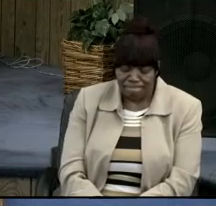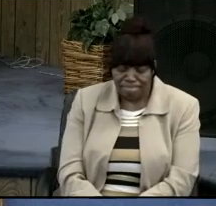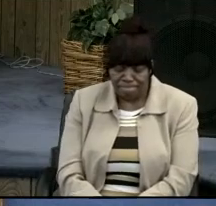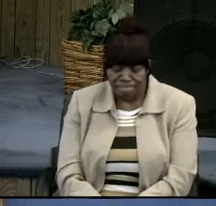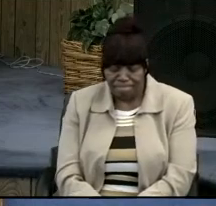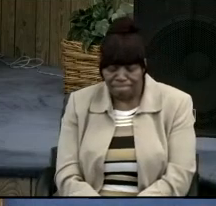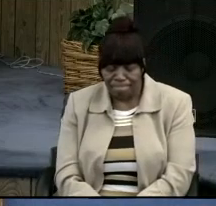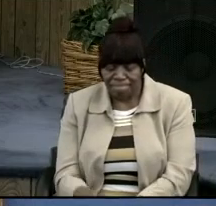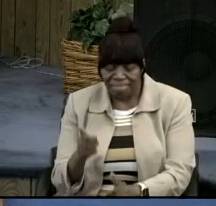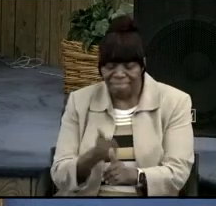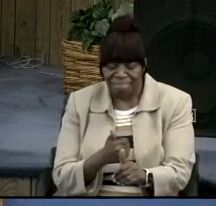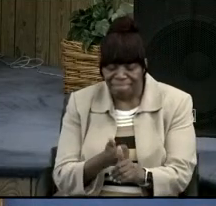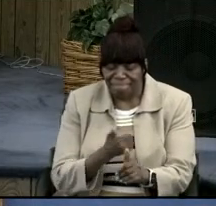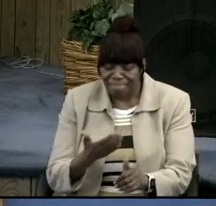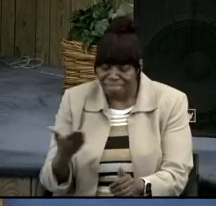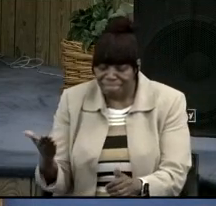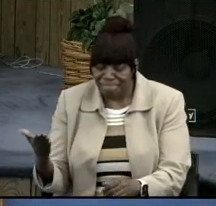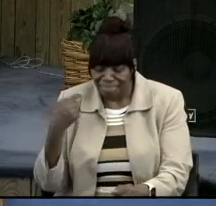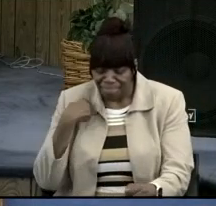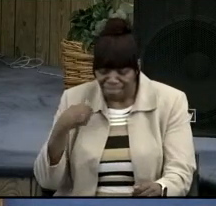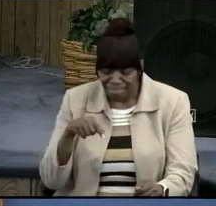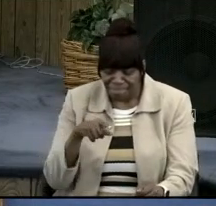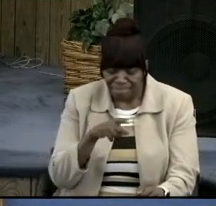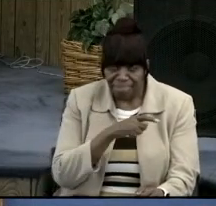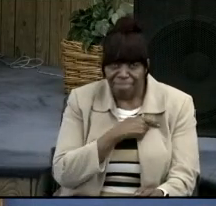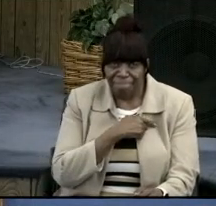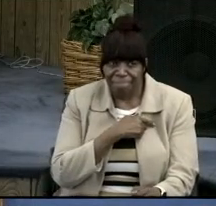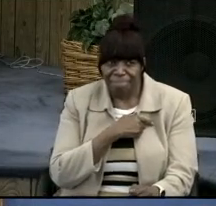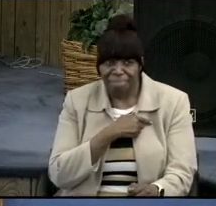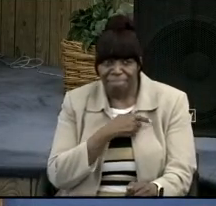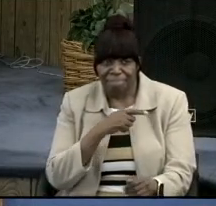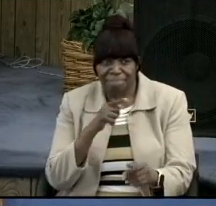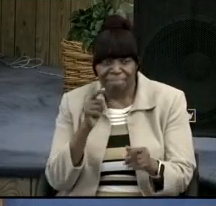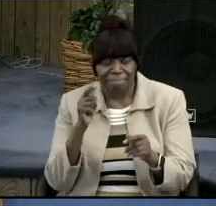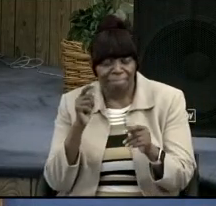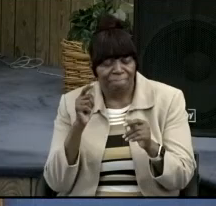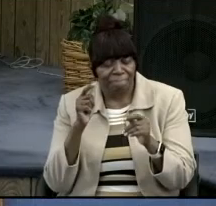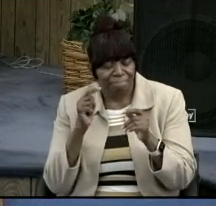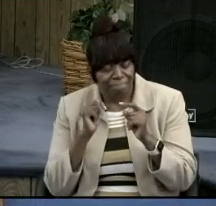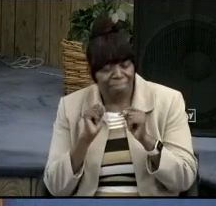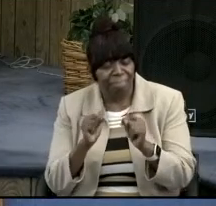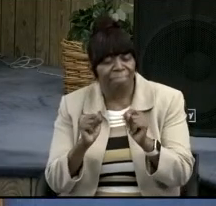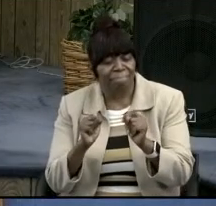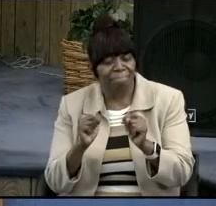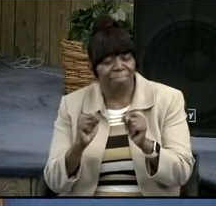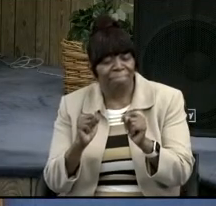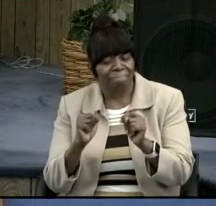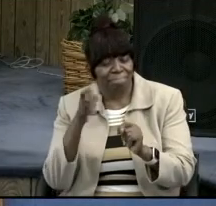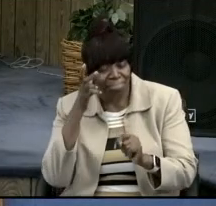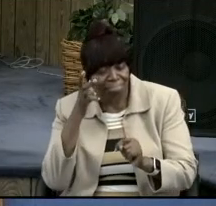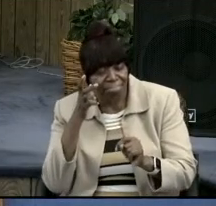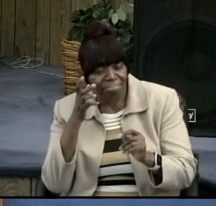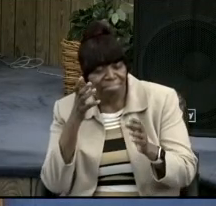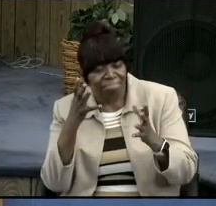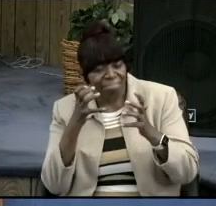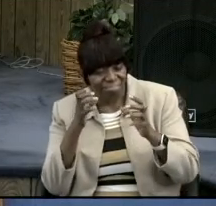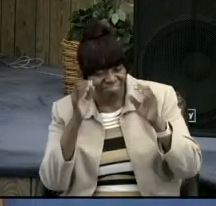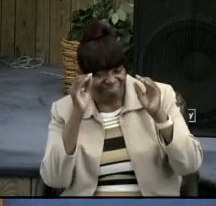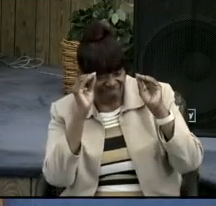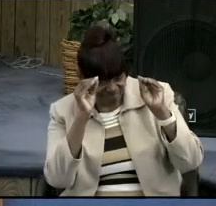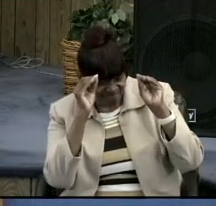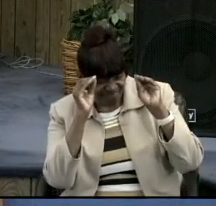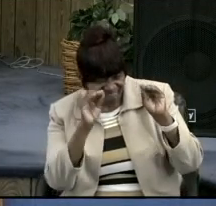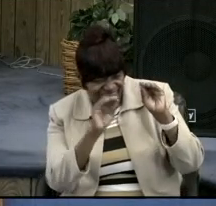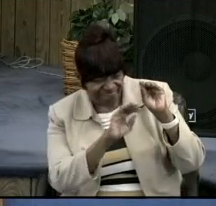Everything that we want to do, everything that we try to do, the devil wants to be in the background, teaching his